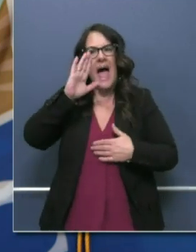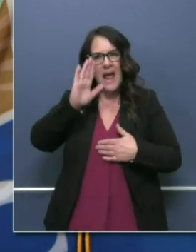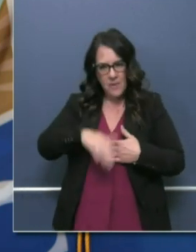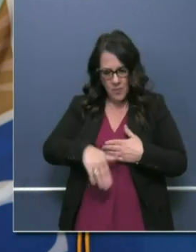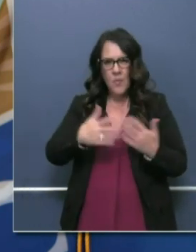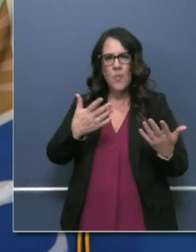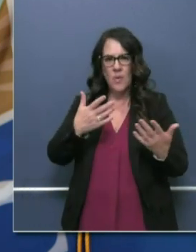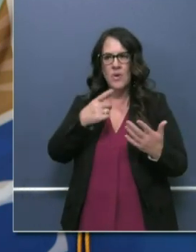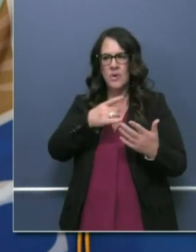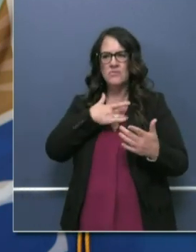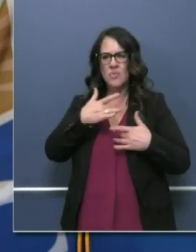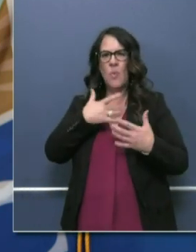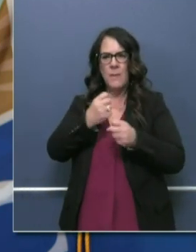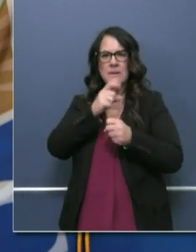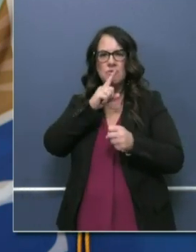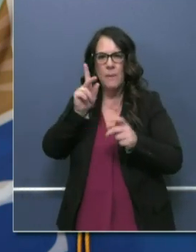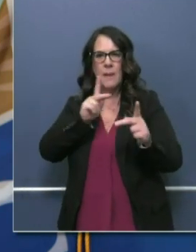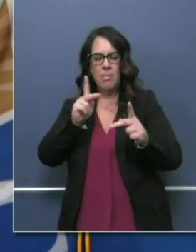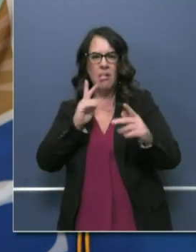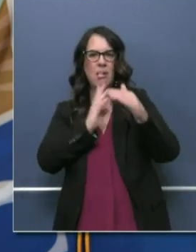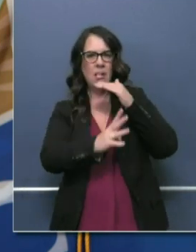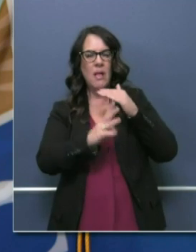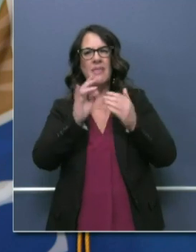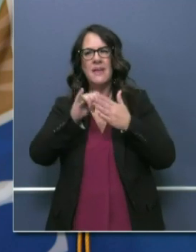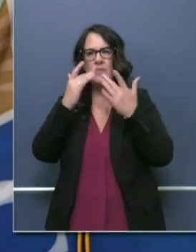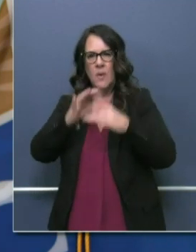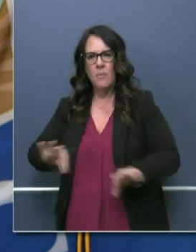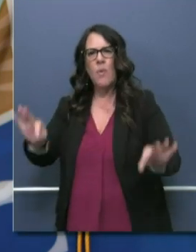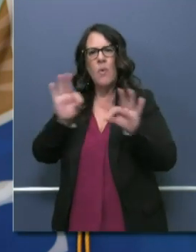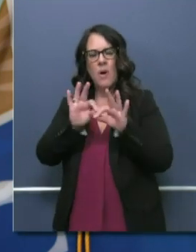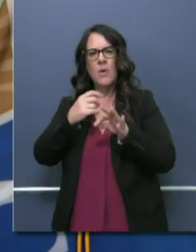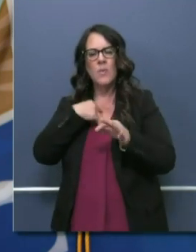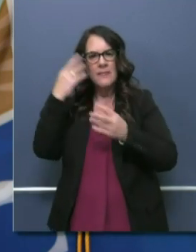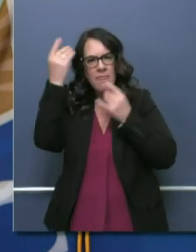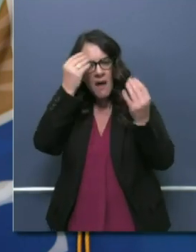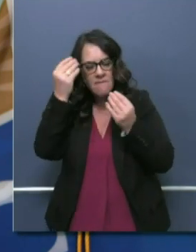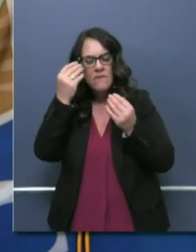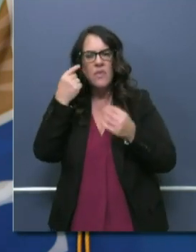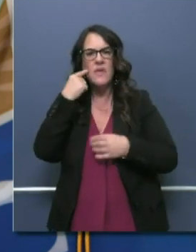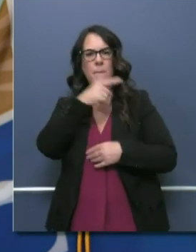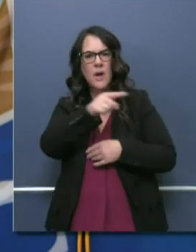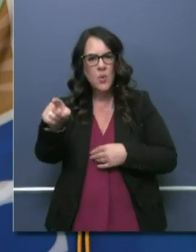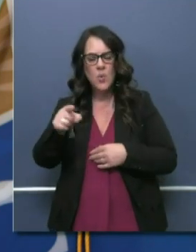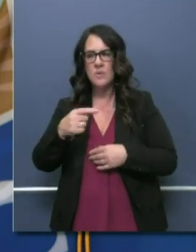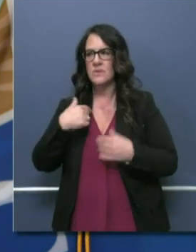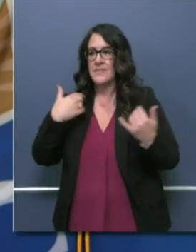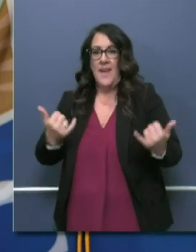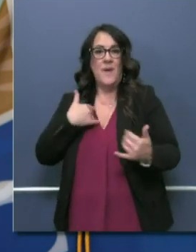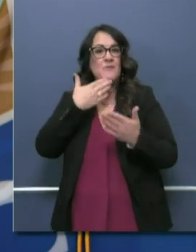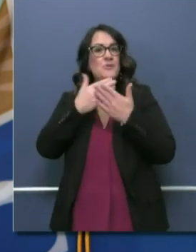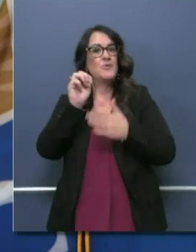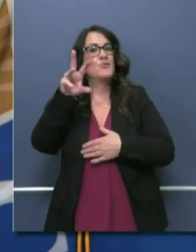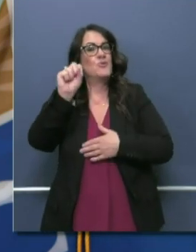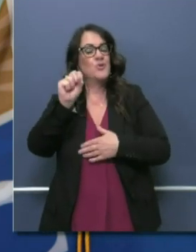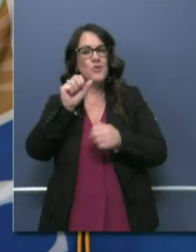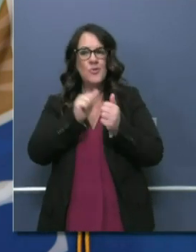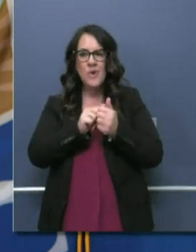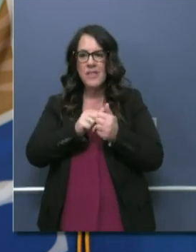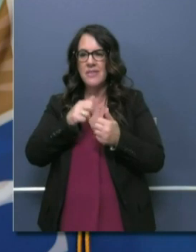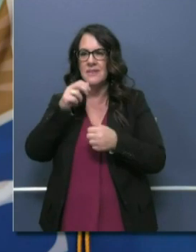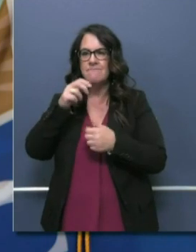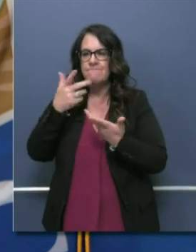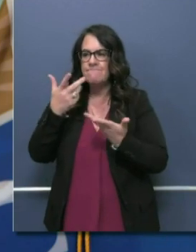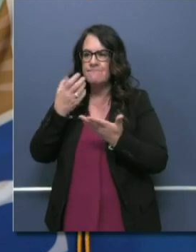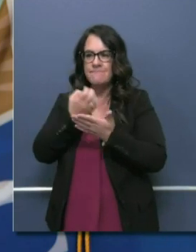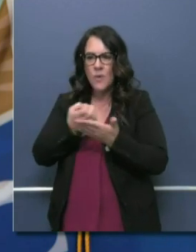self-evident in all of our announcements. So good news on the PPE, good news on progress on tracing and setting up